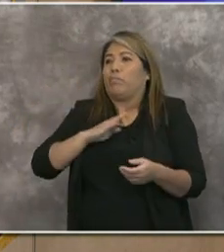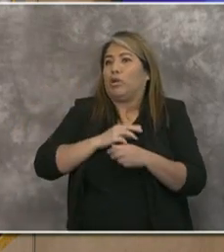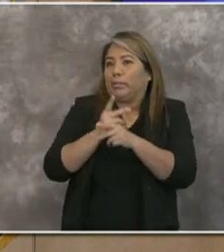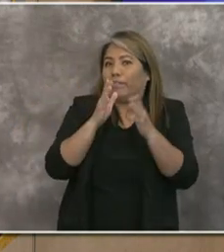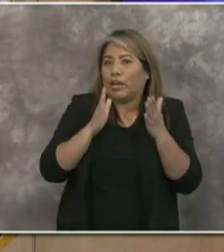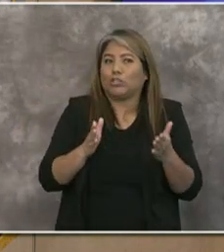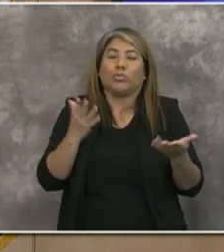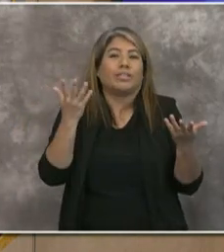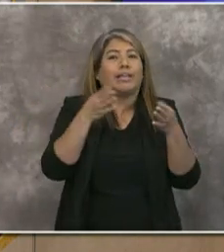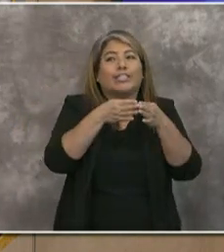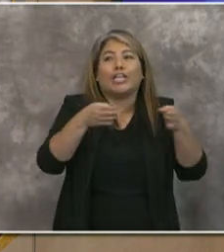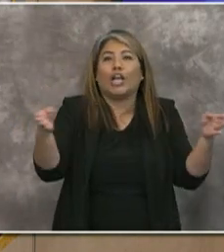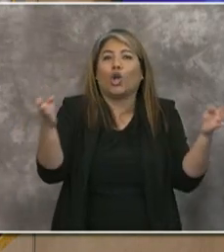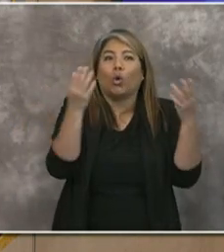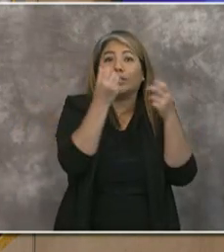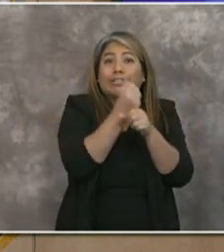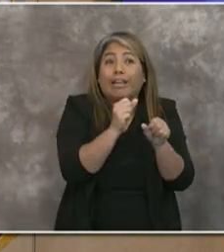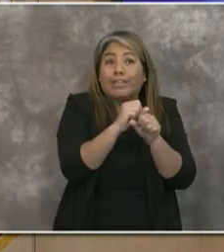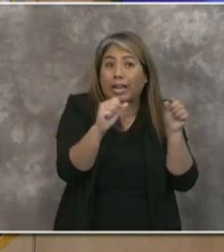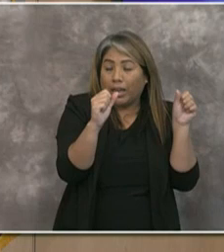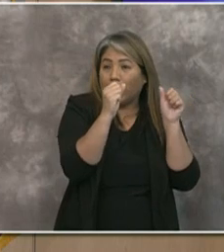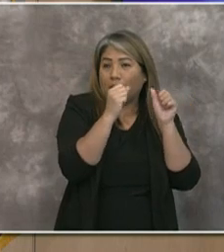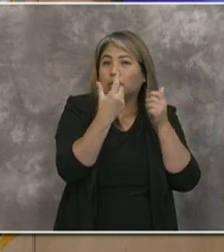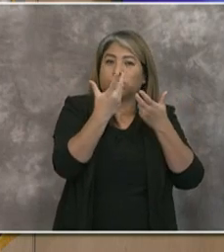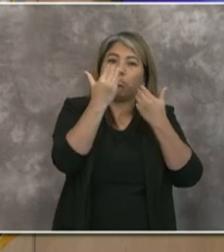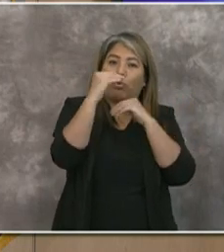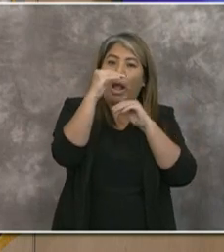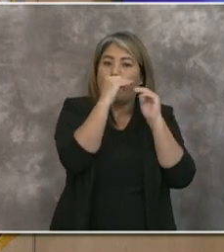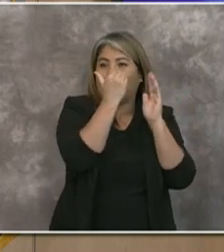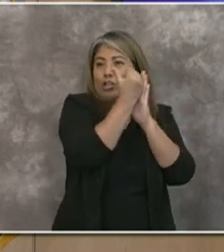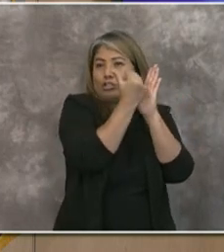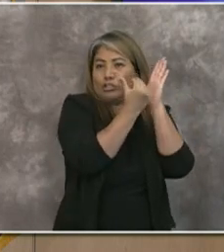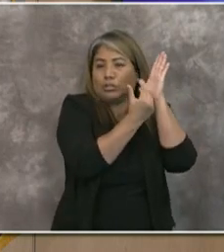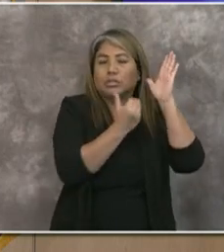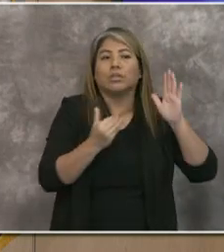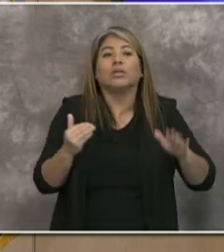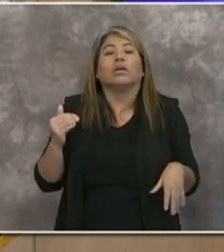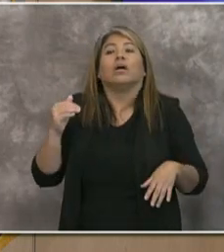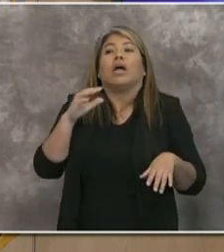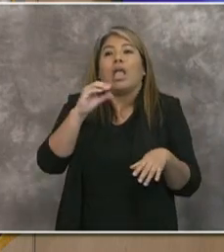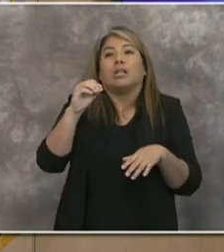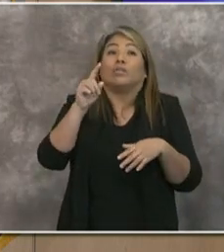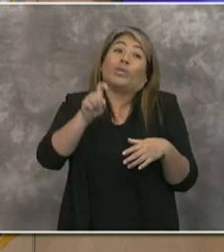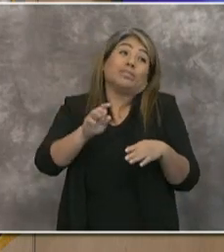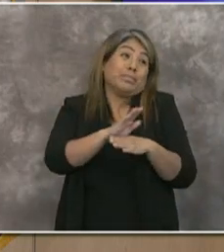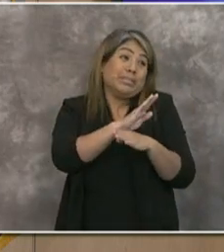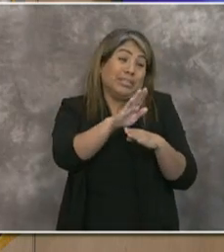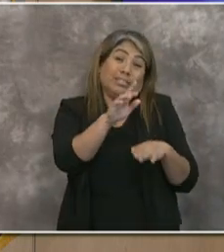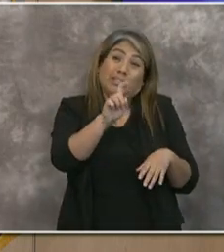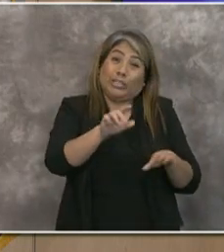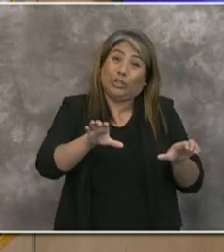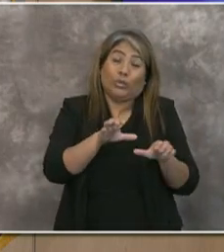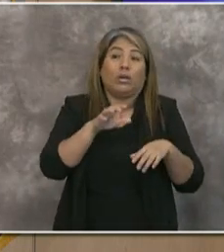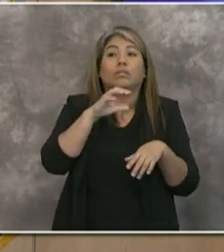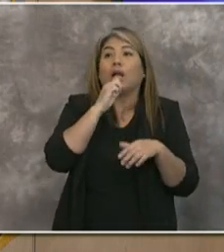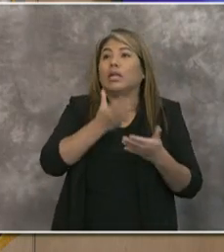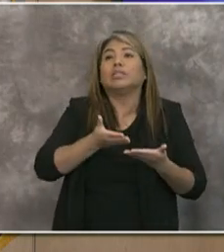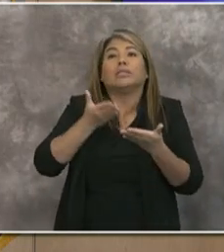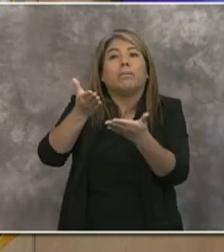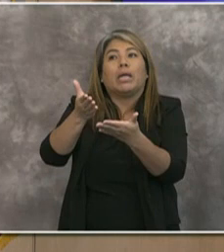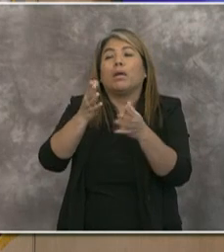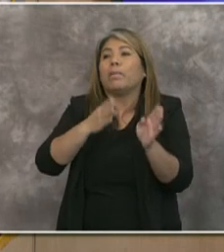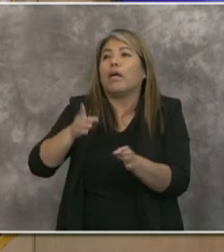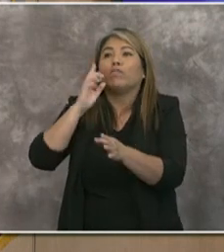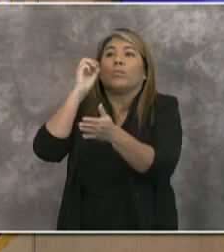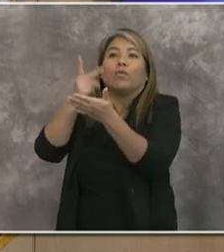safety parameter and framework, and I would refer you to that board meeting for things that businesses are going to need to do. They're not going to submit a plan for